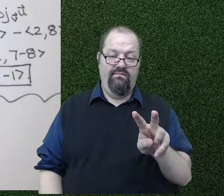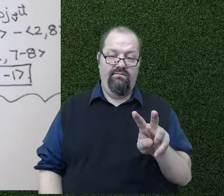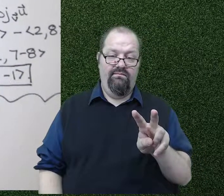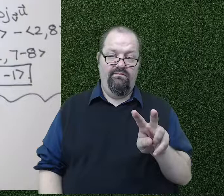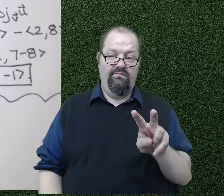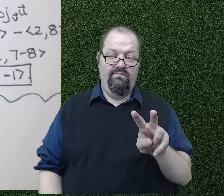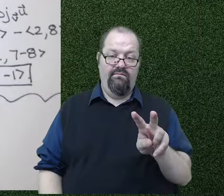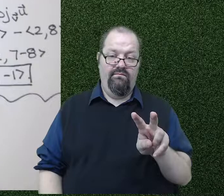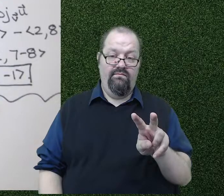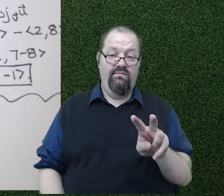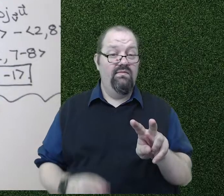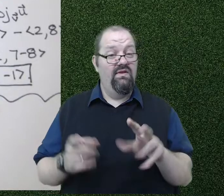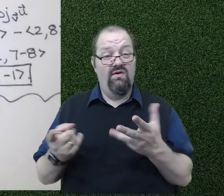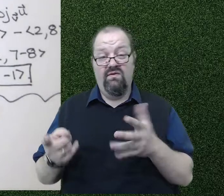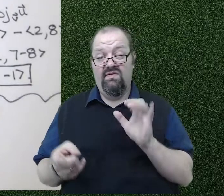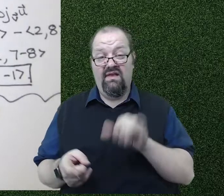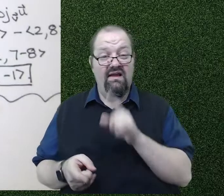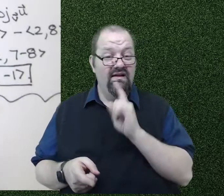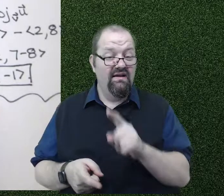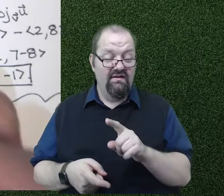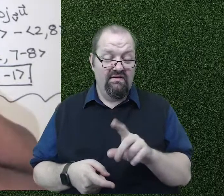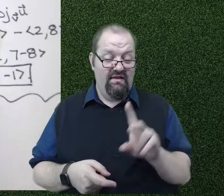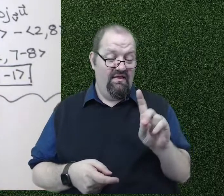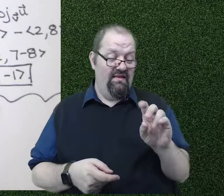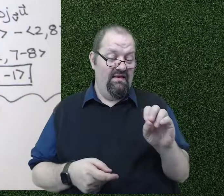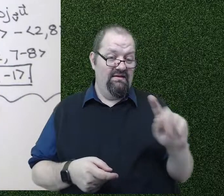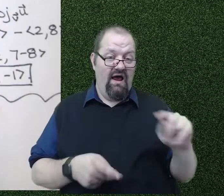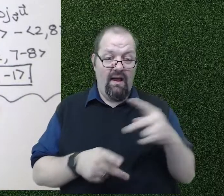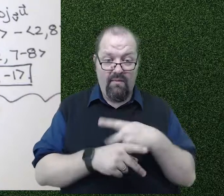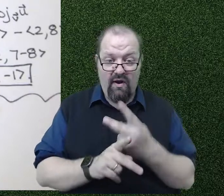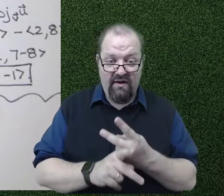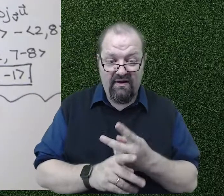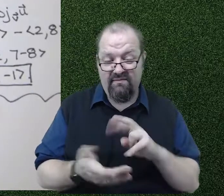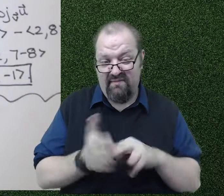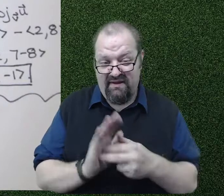Well, that's just the dot product. So 18